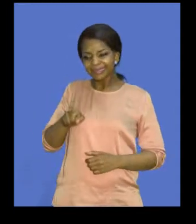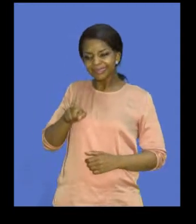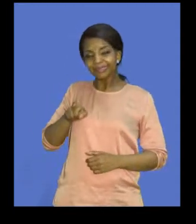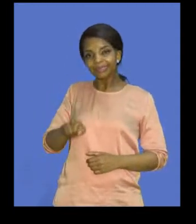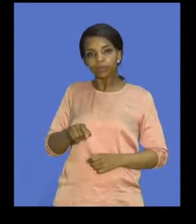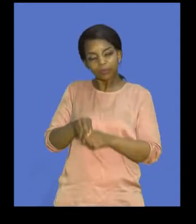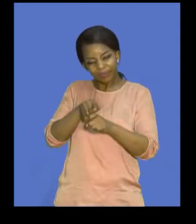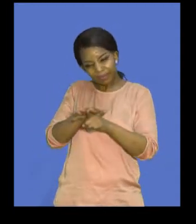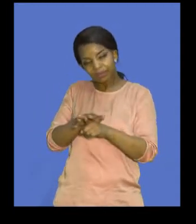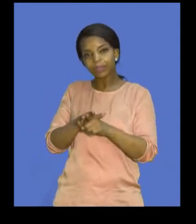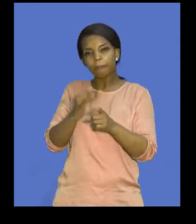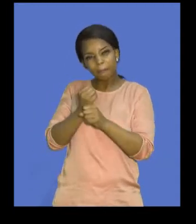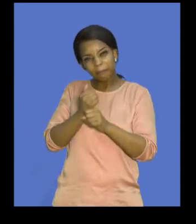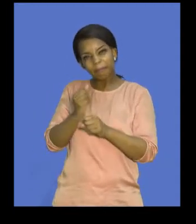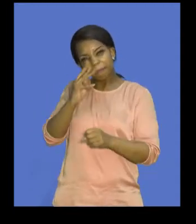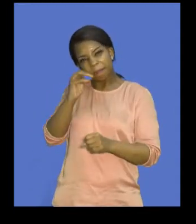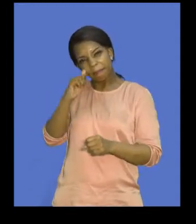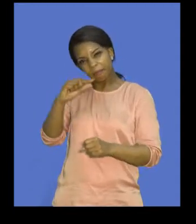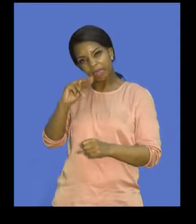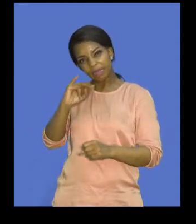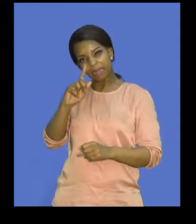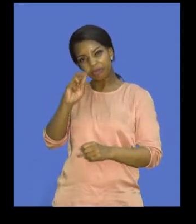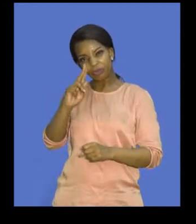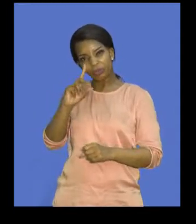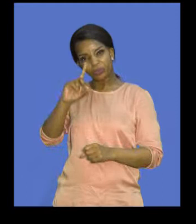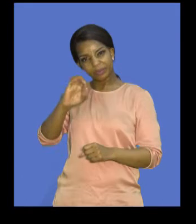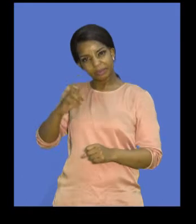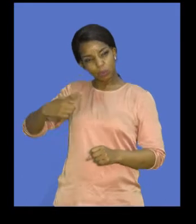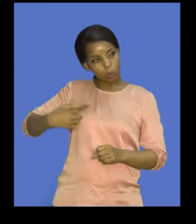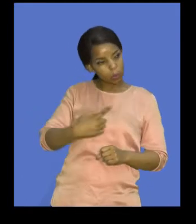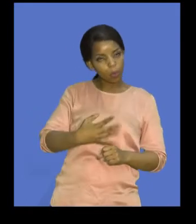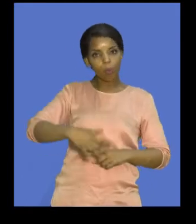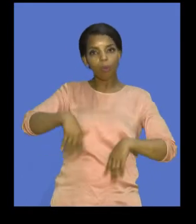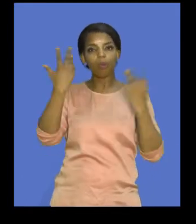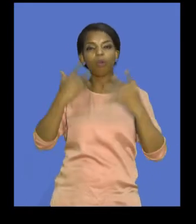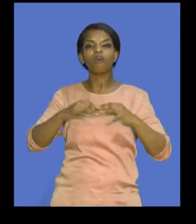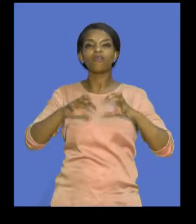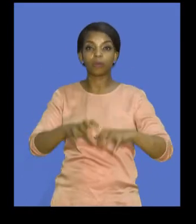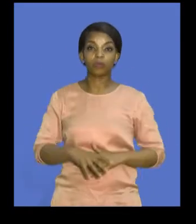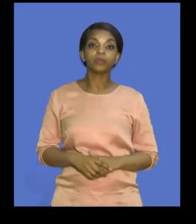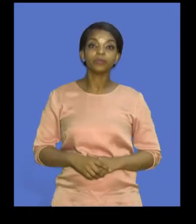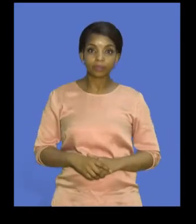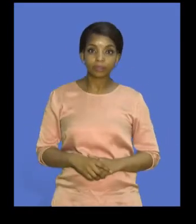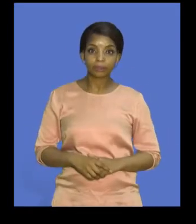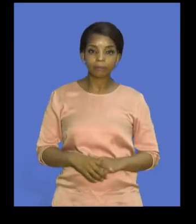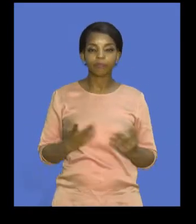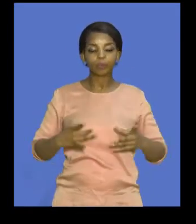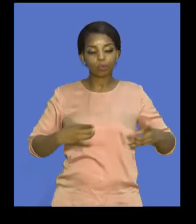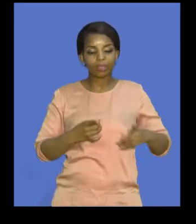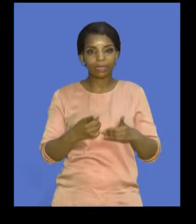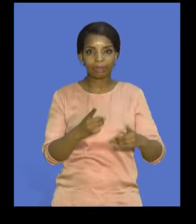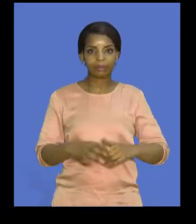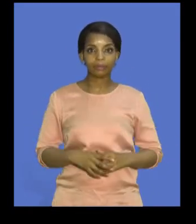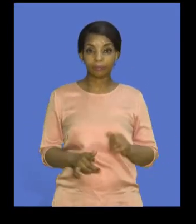force. Now, what kind of a force are we talking about here? We're talking about the electrostatic force, right? What's so important about